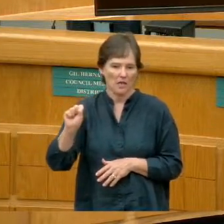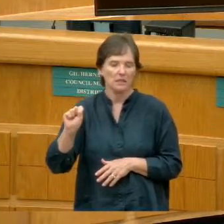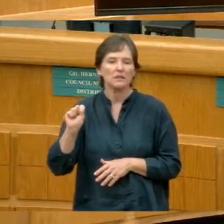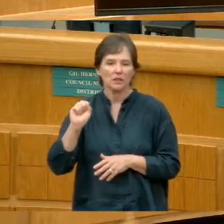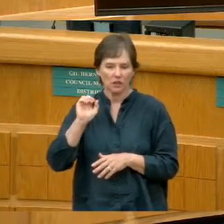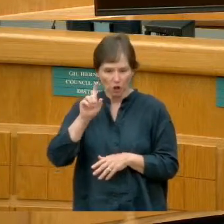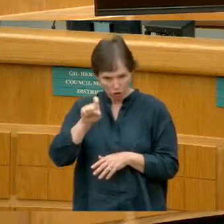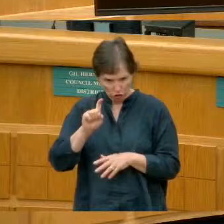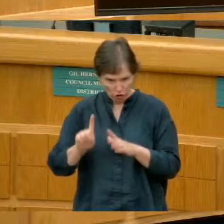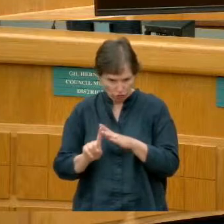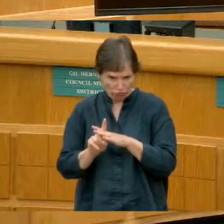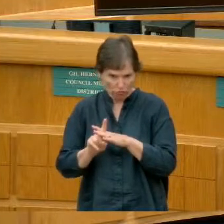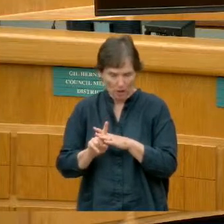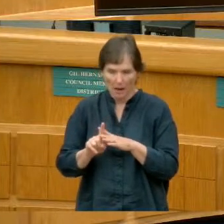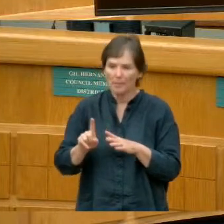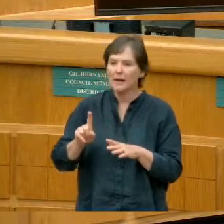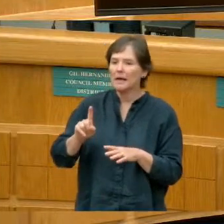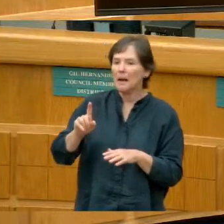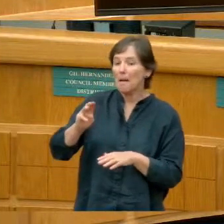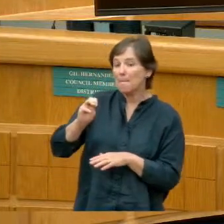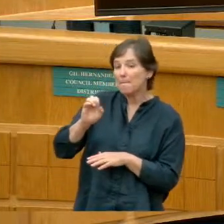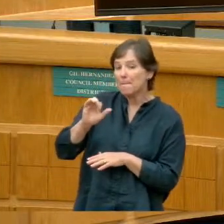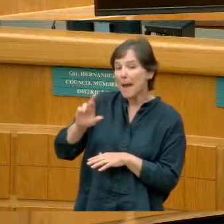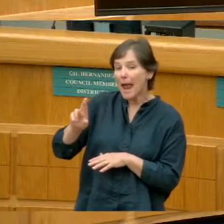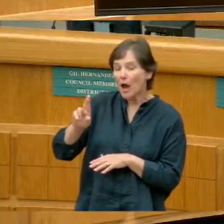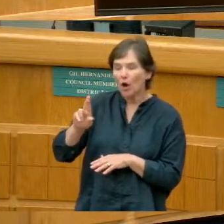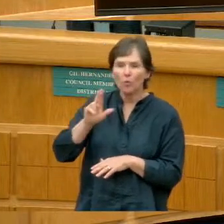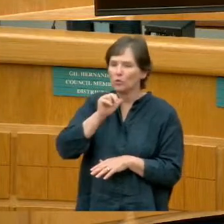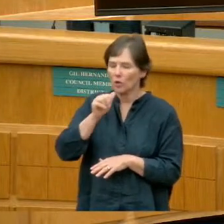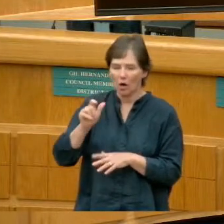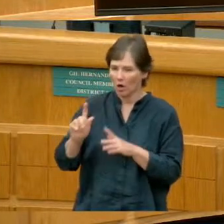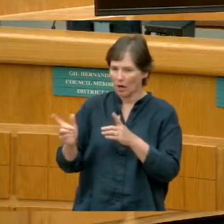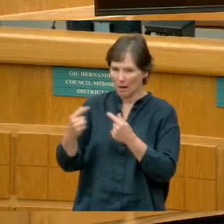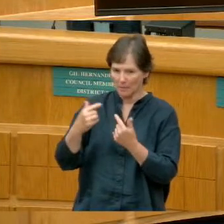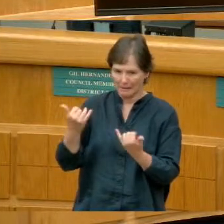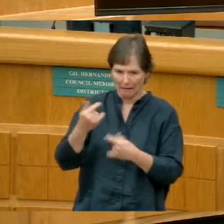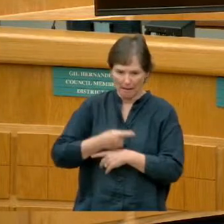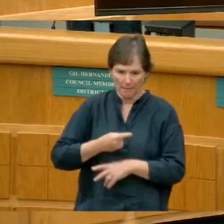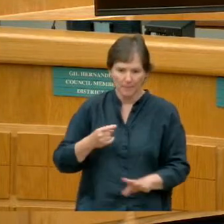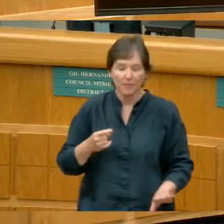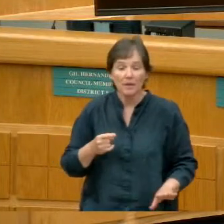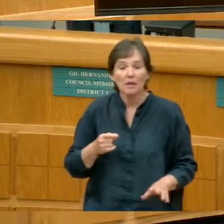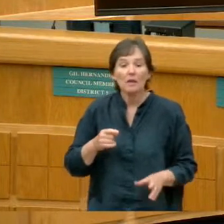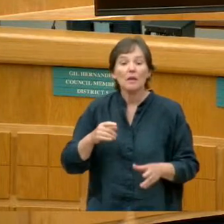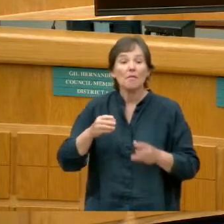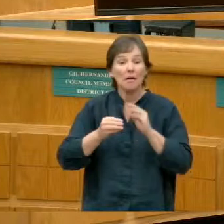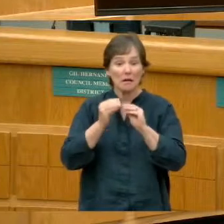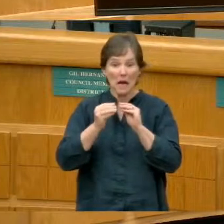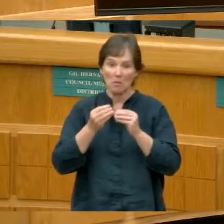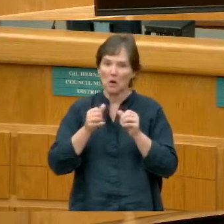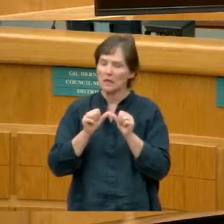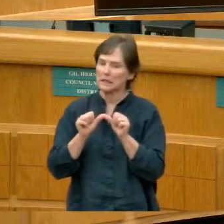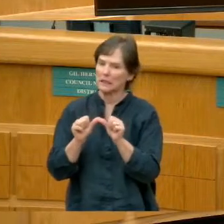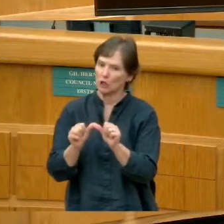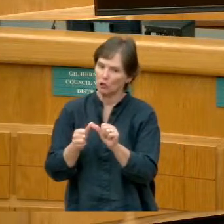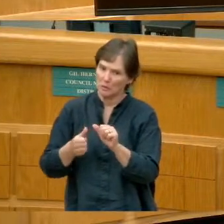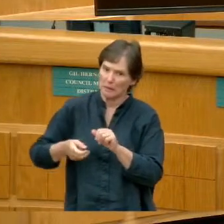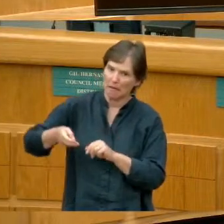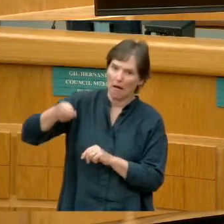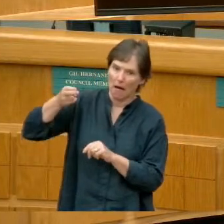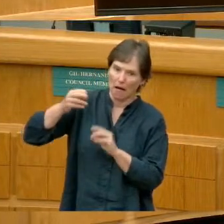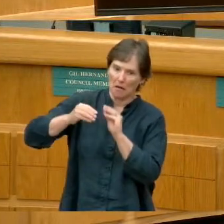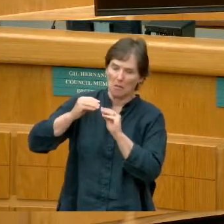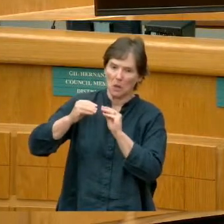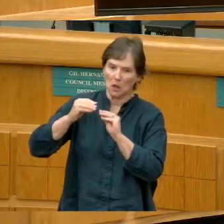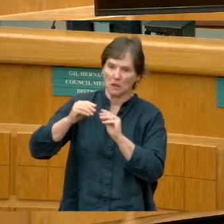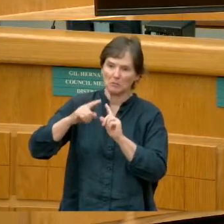community for continuing to watch. Our viewership continues to be high. We want more people to be informed, and I know